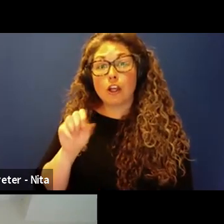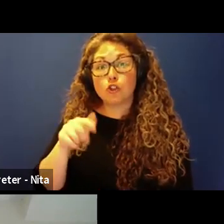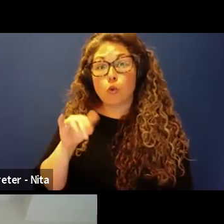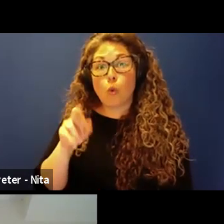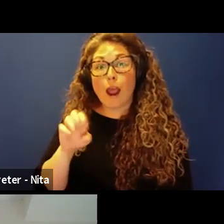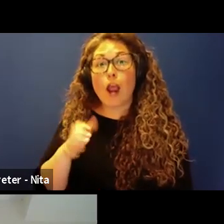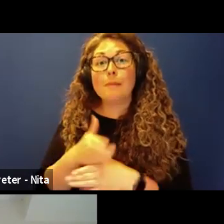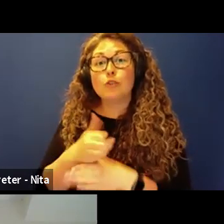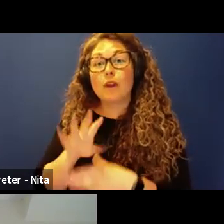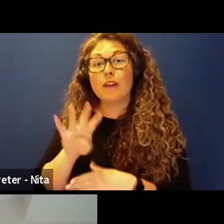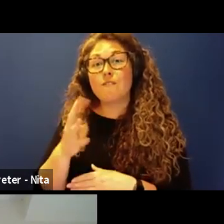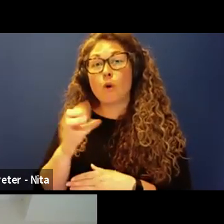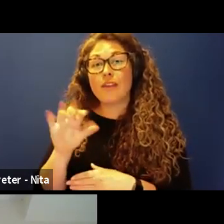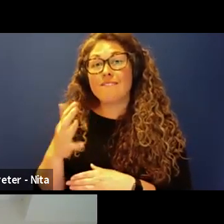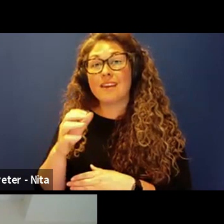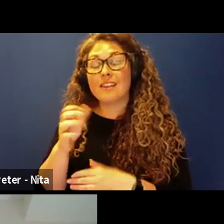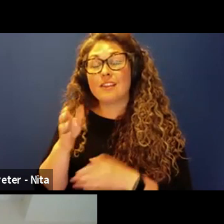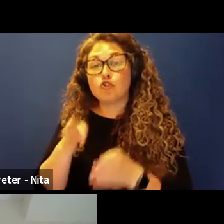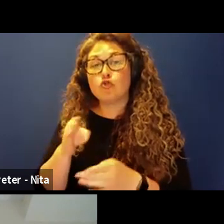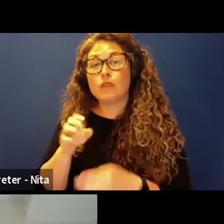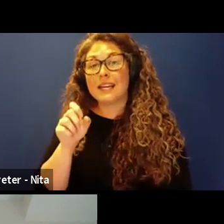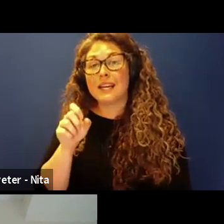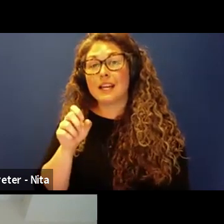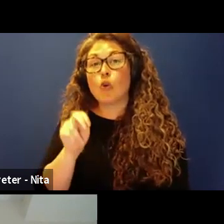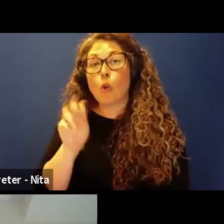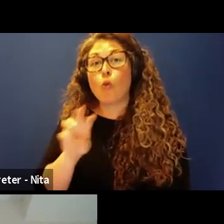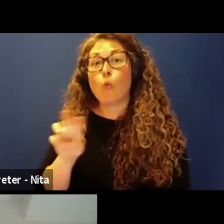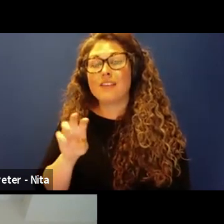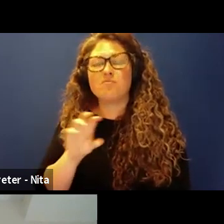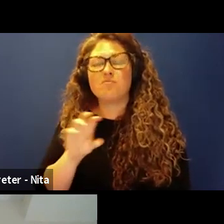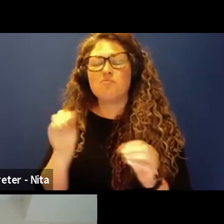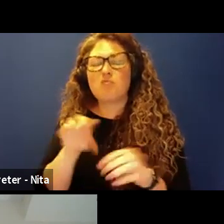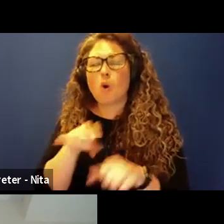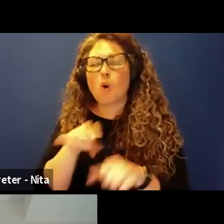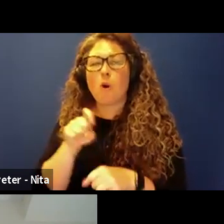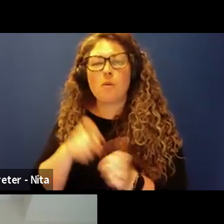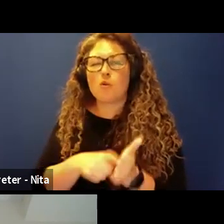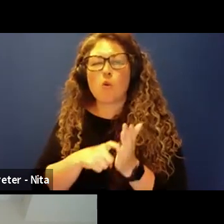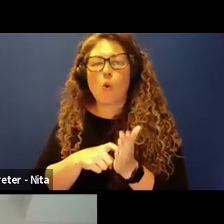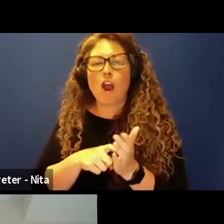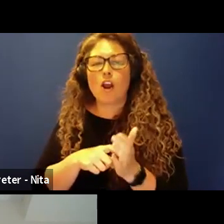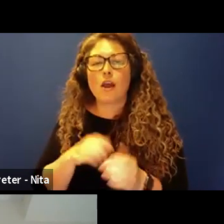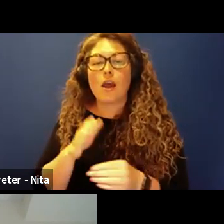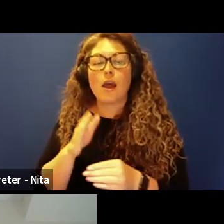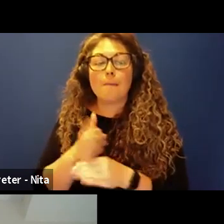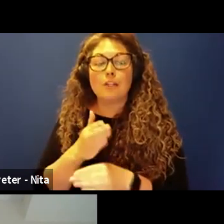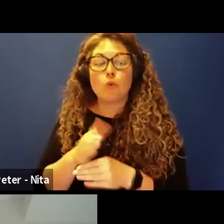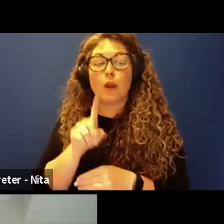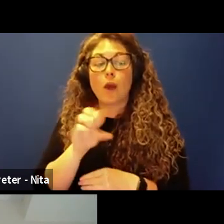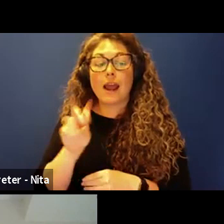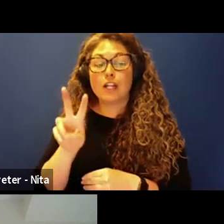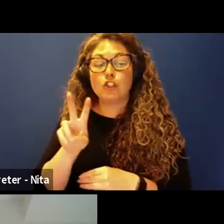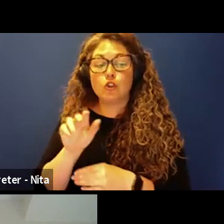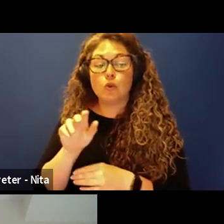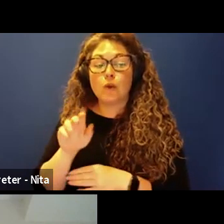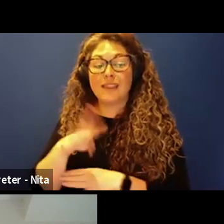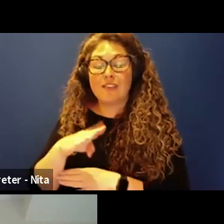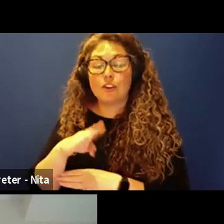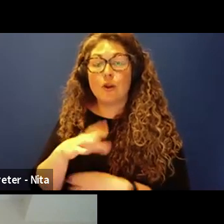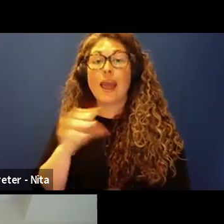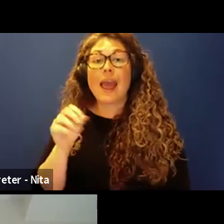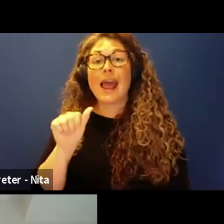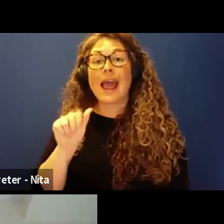Northwest. No appointment needed, and the hours are 10 a.m. to 2 p.m. Also, one in Anacostia at